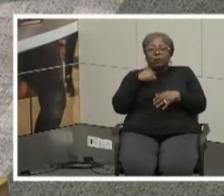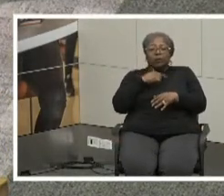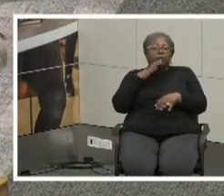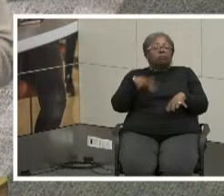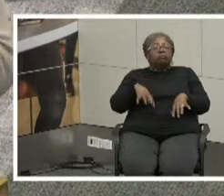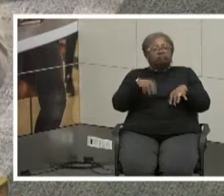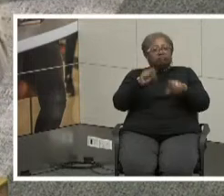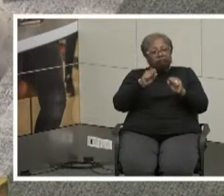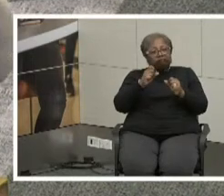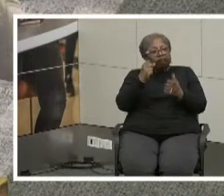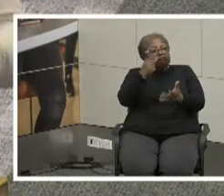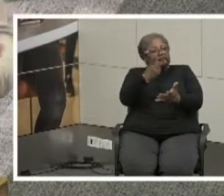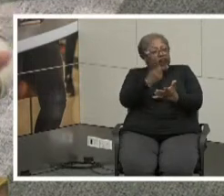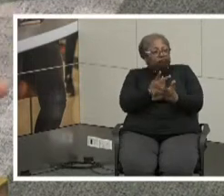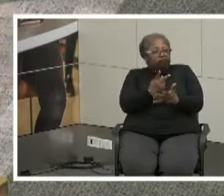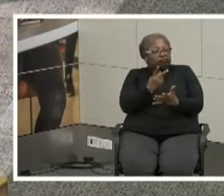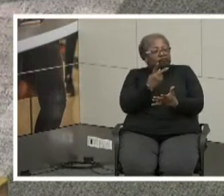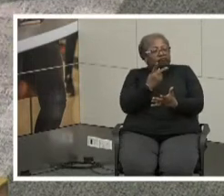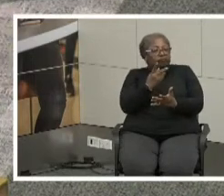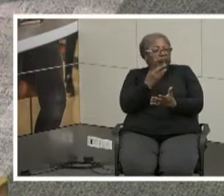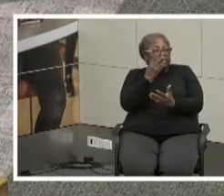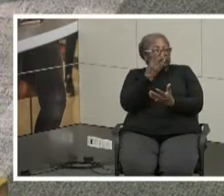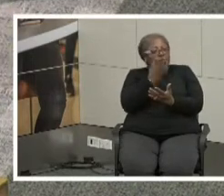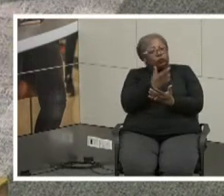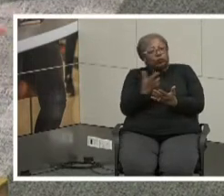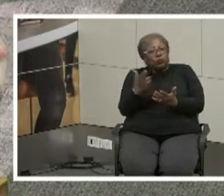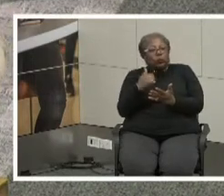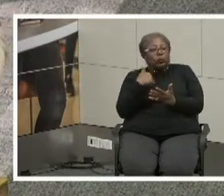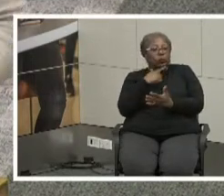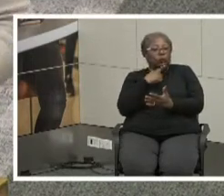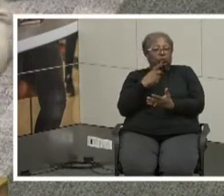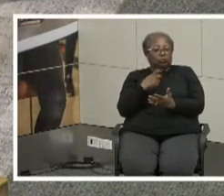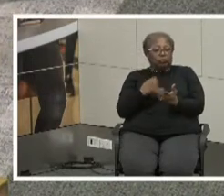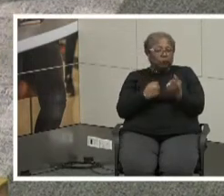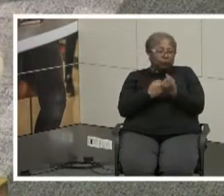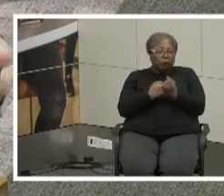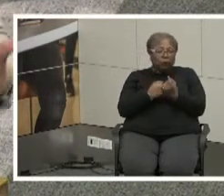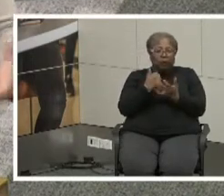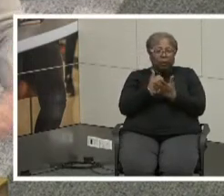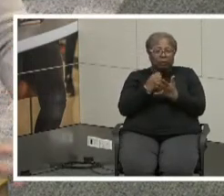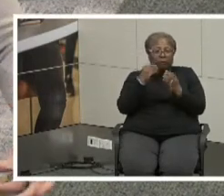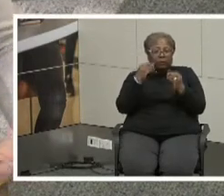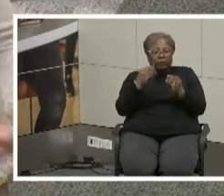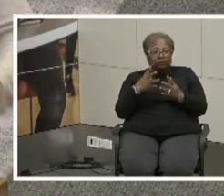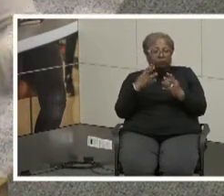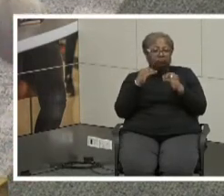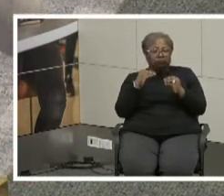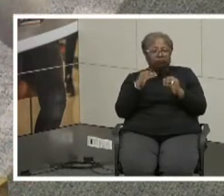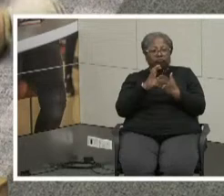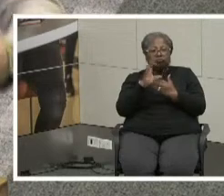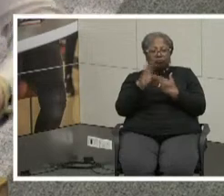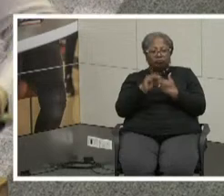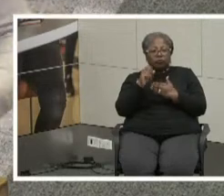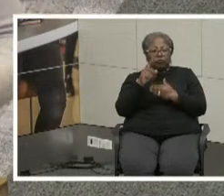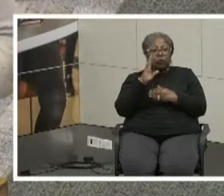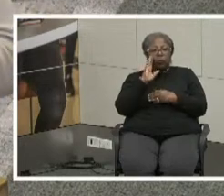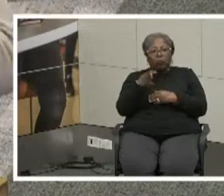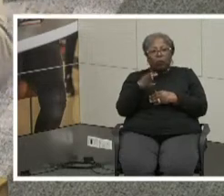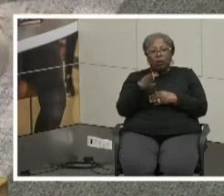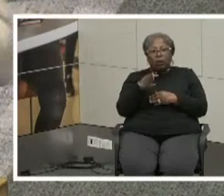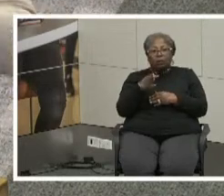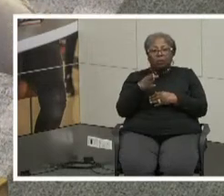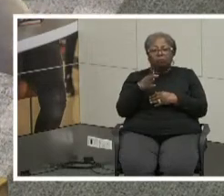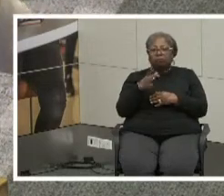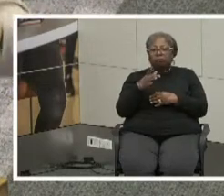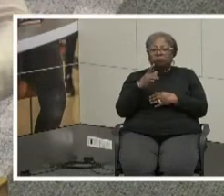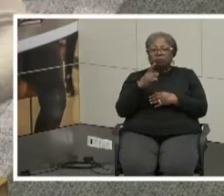underlying resource and we build the additional resources that we know are supportive in helping teachers teach the curriculum so we'll build the we can build